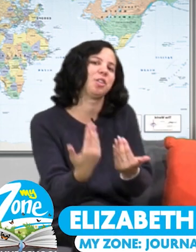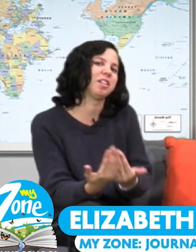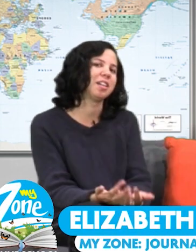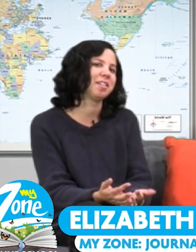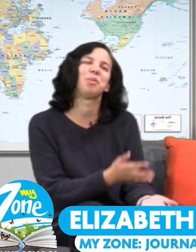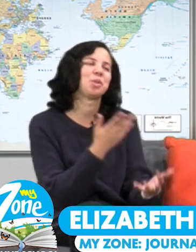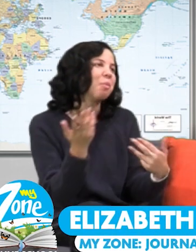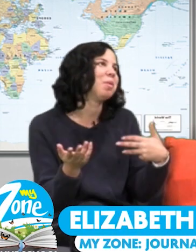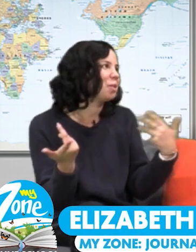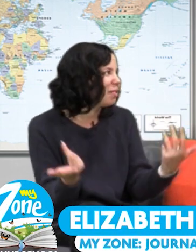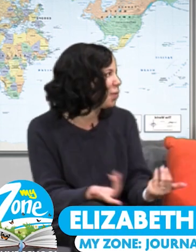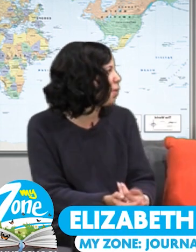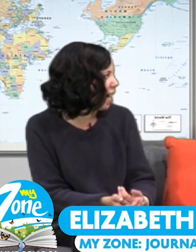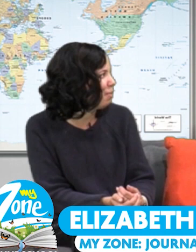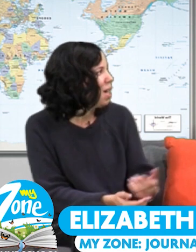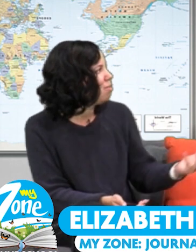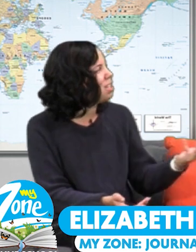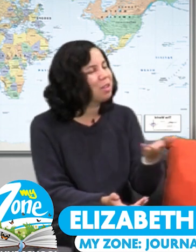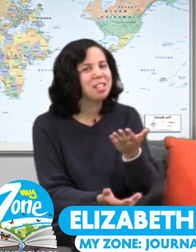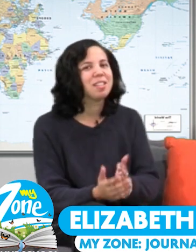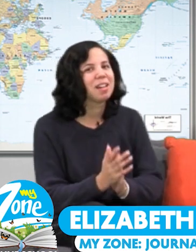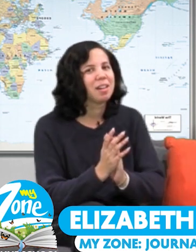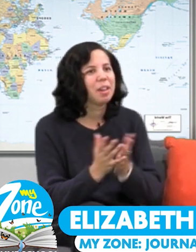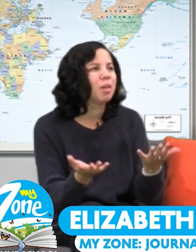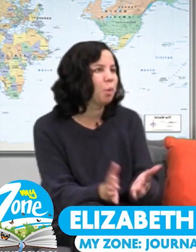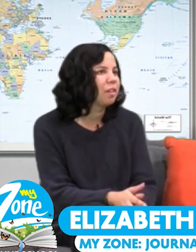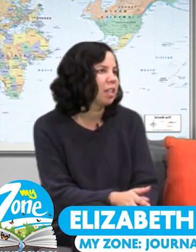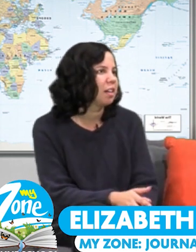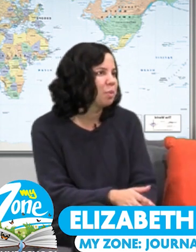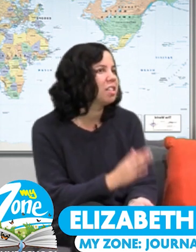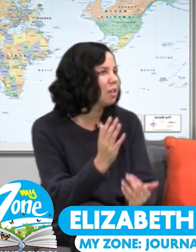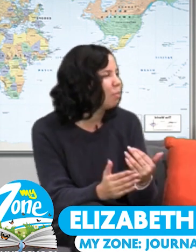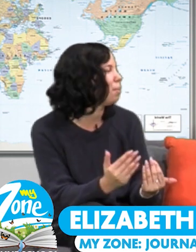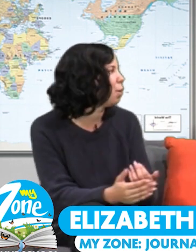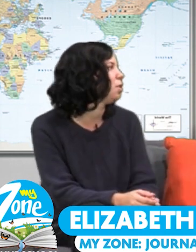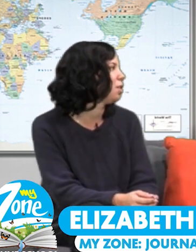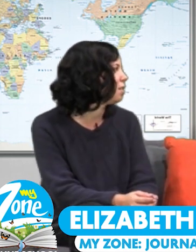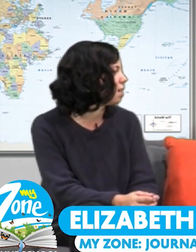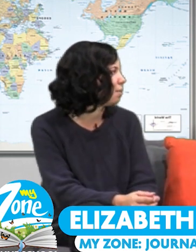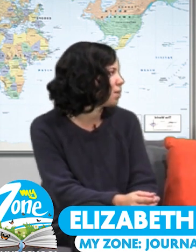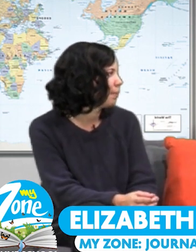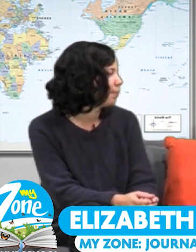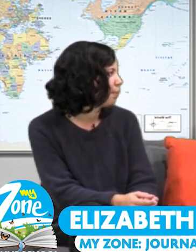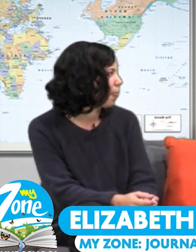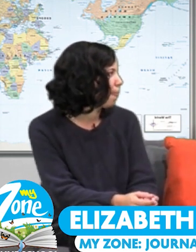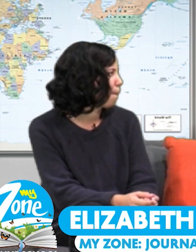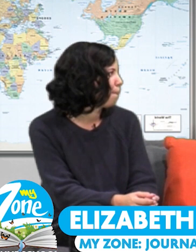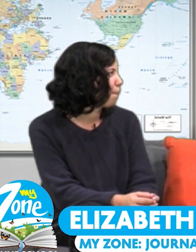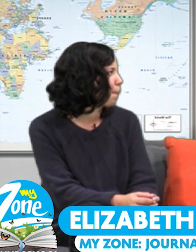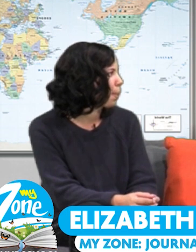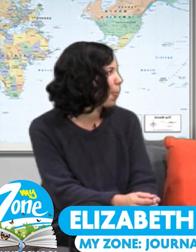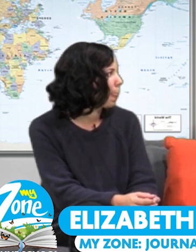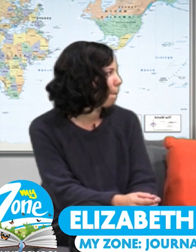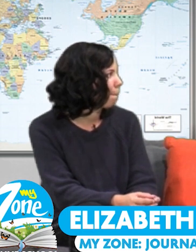I cannot encourage them because they probably don't even know who I am. But you can just give them a word of encouragement just to keep them going during these times. Oh yes,